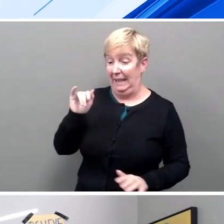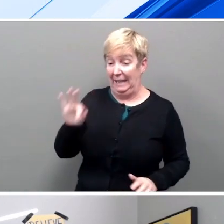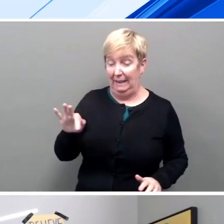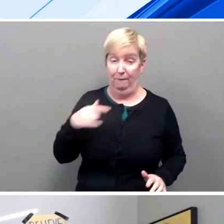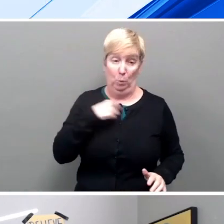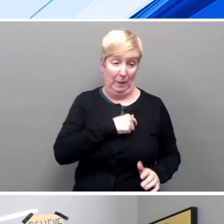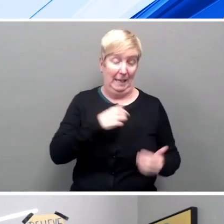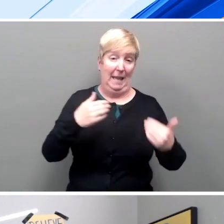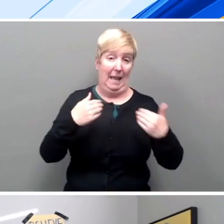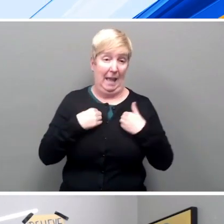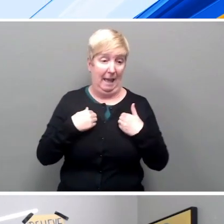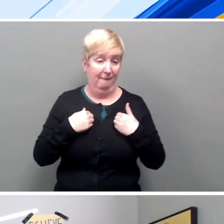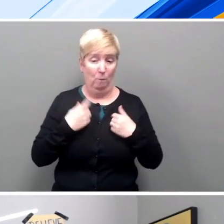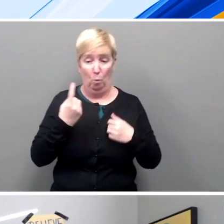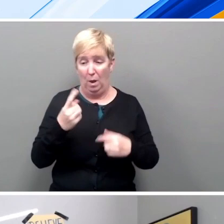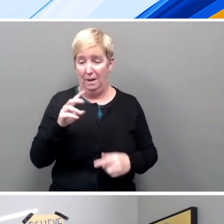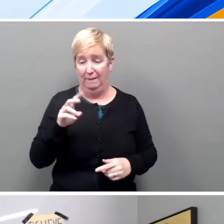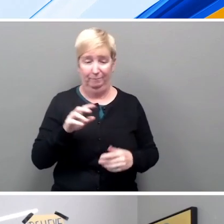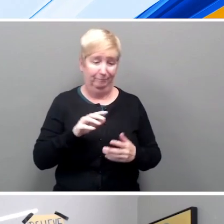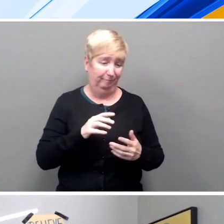fatality rate of,